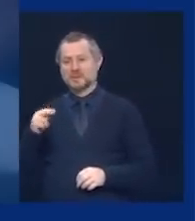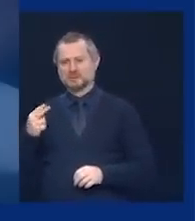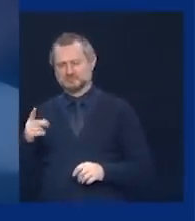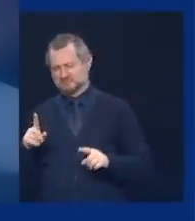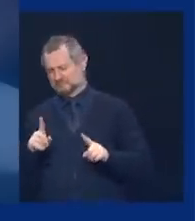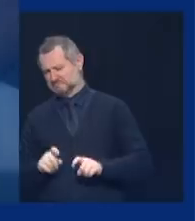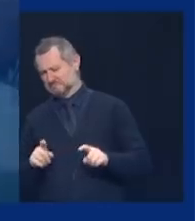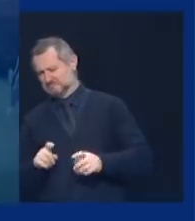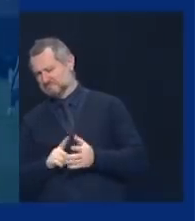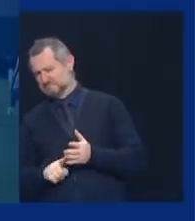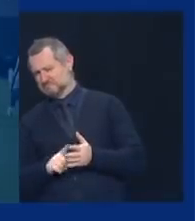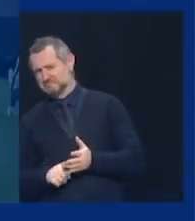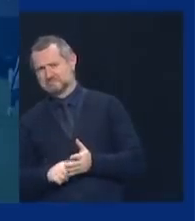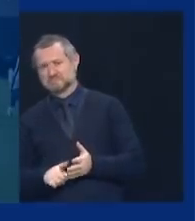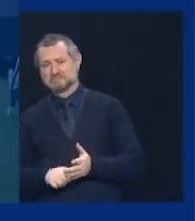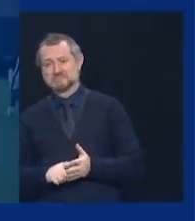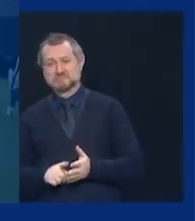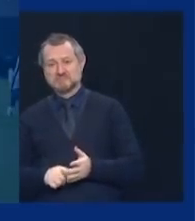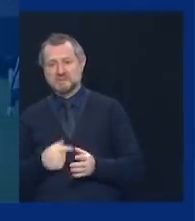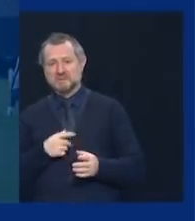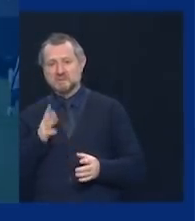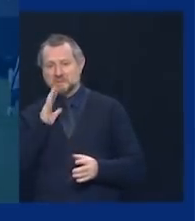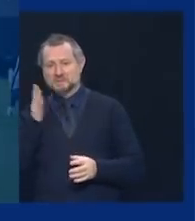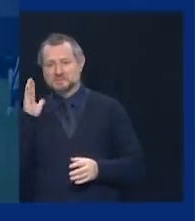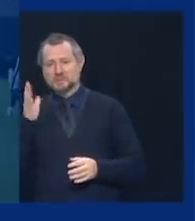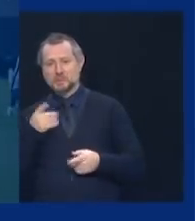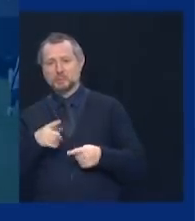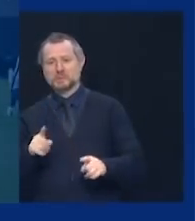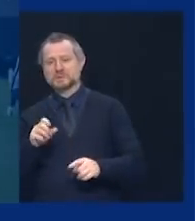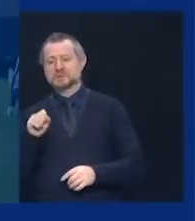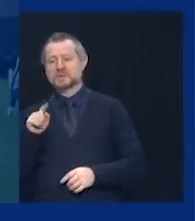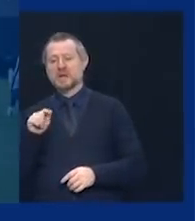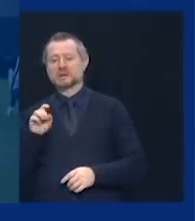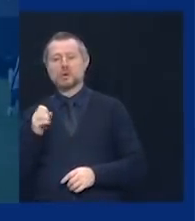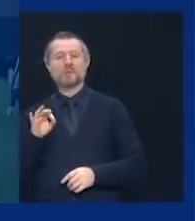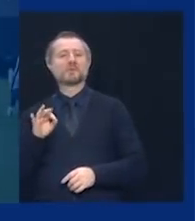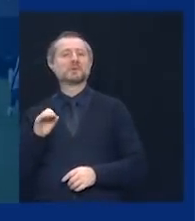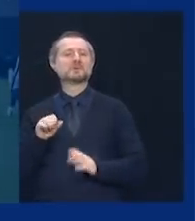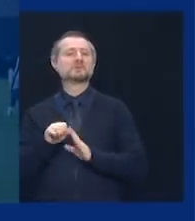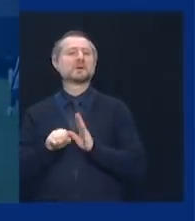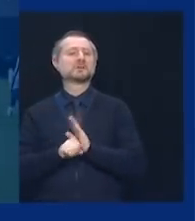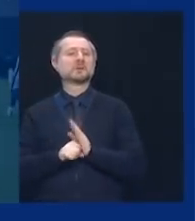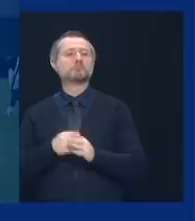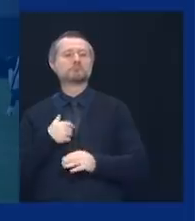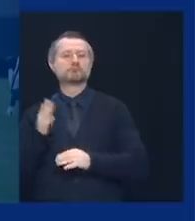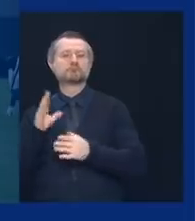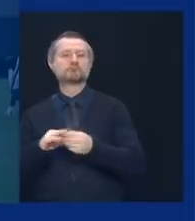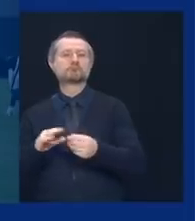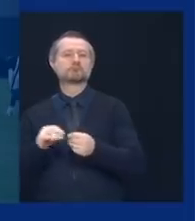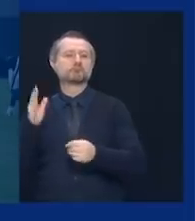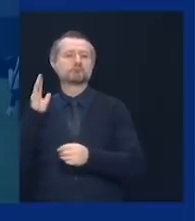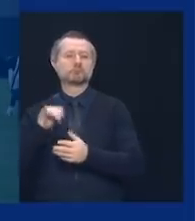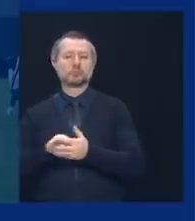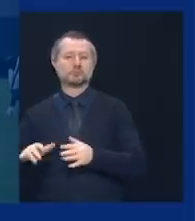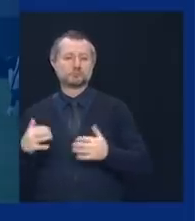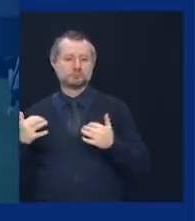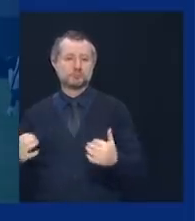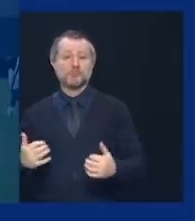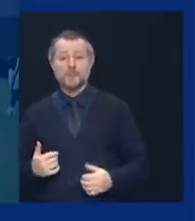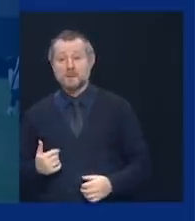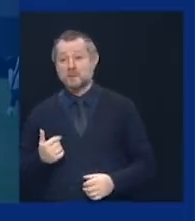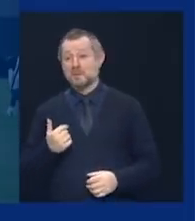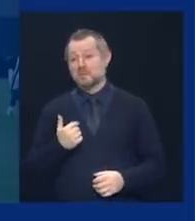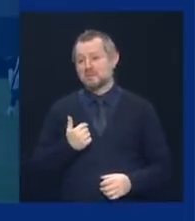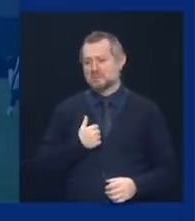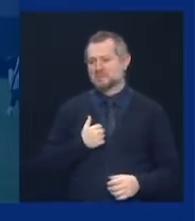speak to it in the state of the state. But we're looking to test an